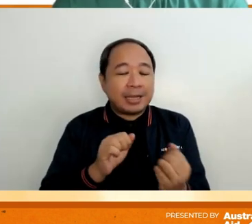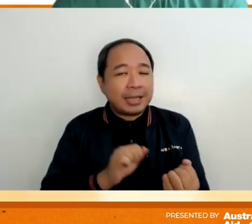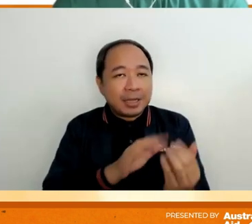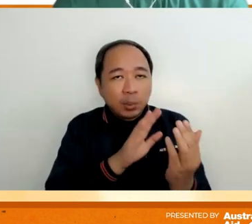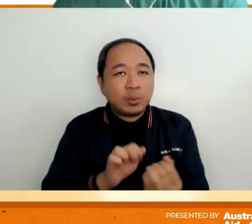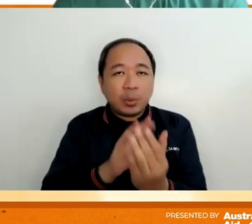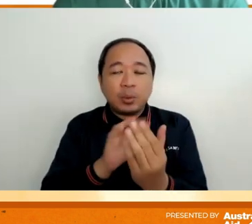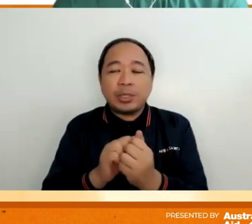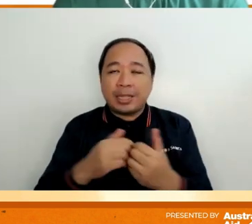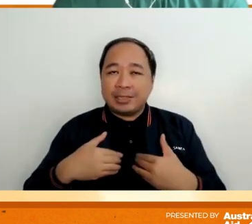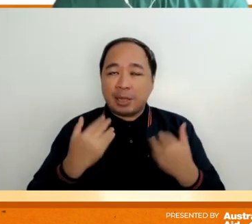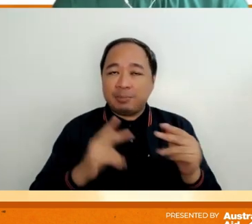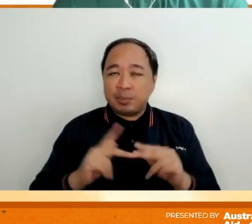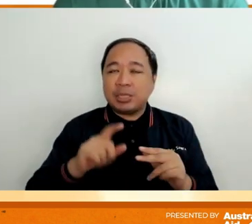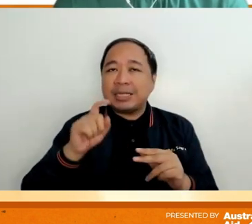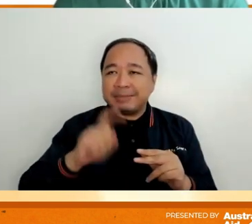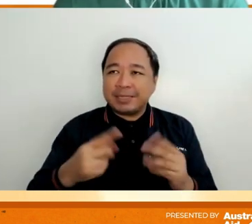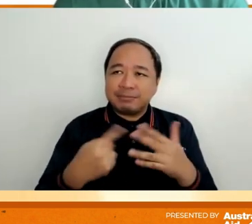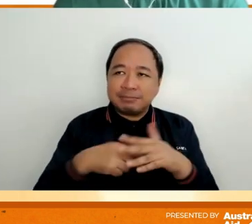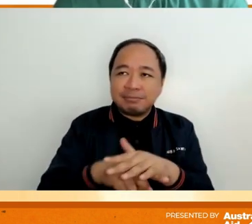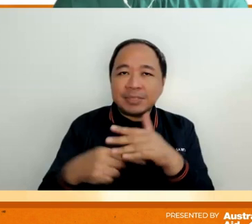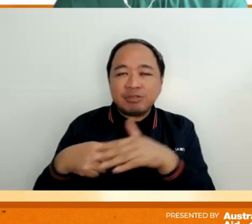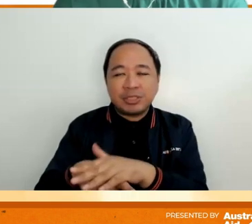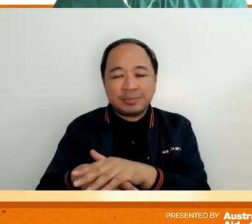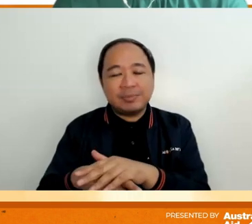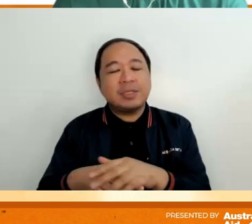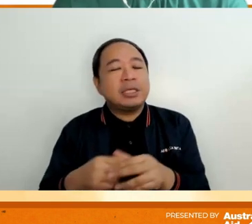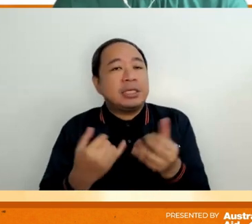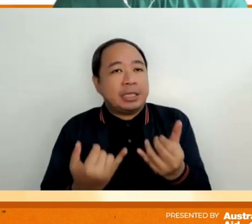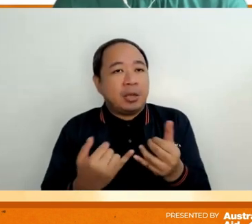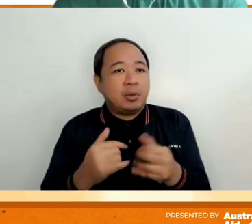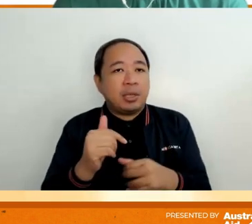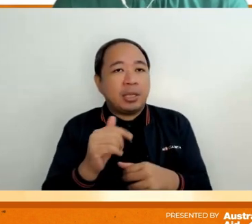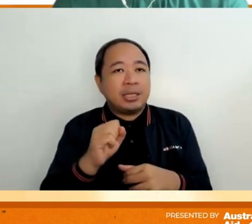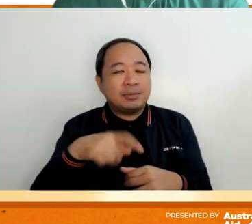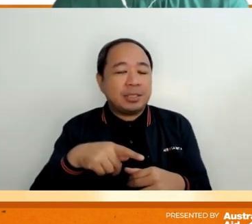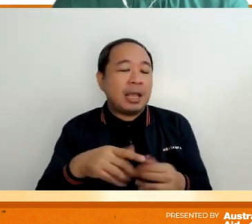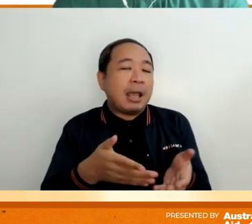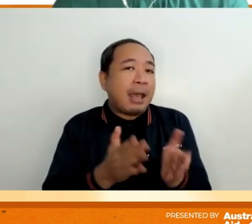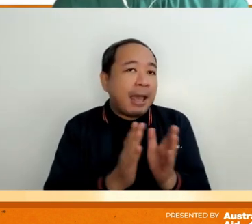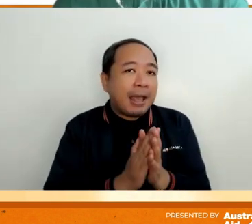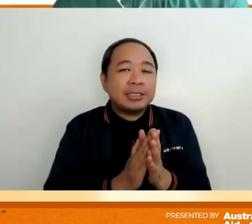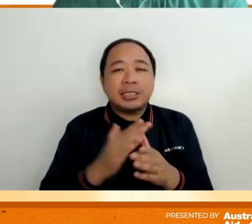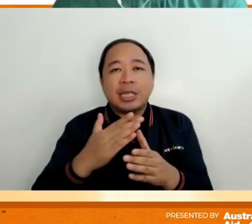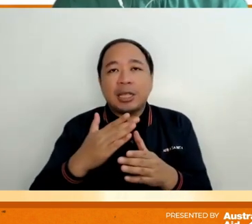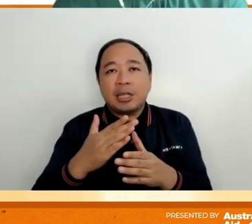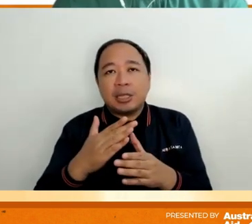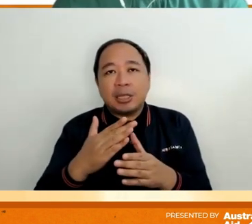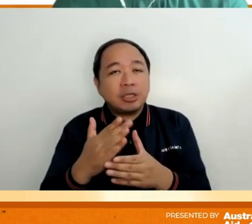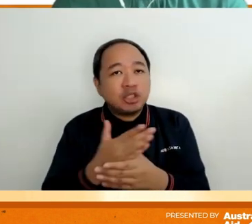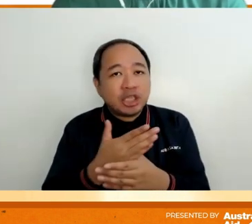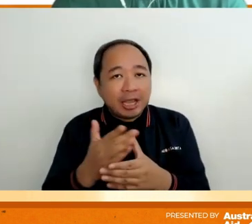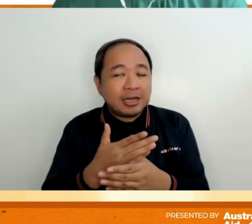screen them. So ito pong AS Cure the Ask which I shared is very useful kasi it's very